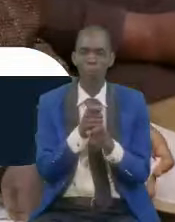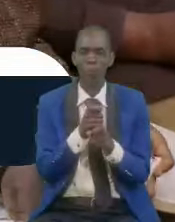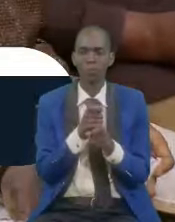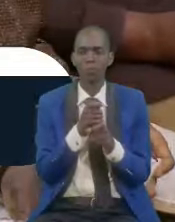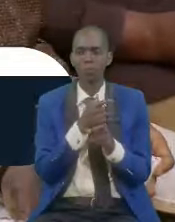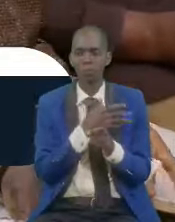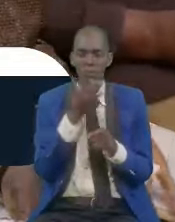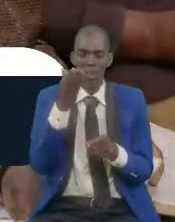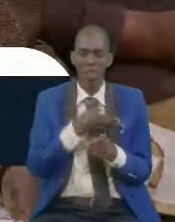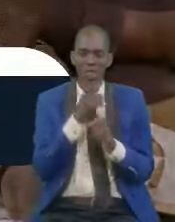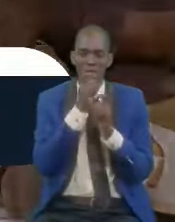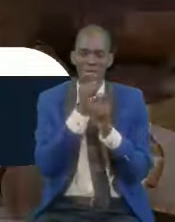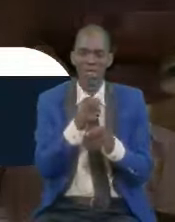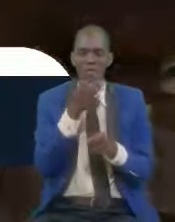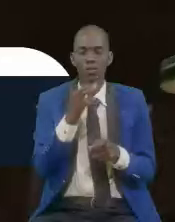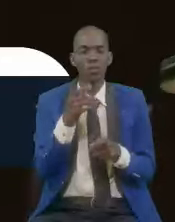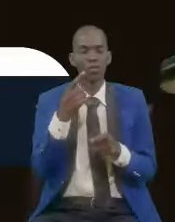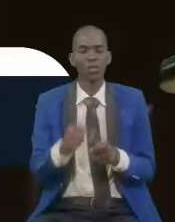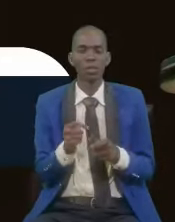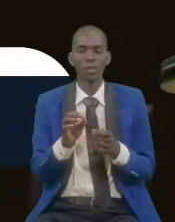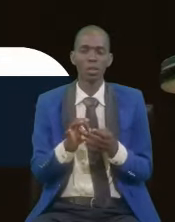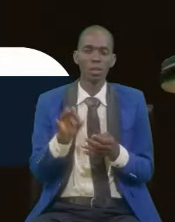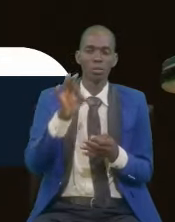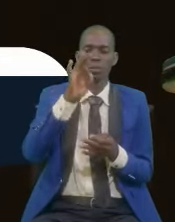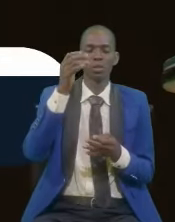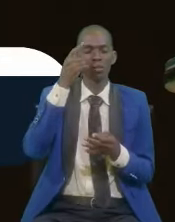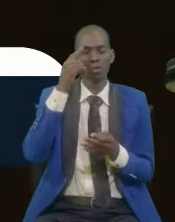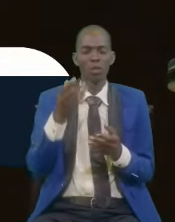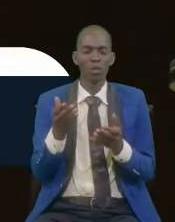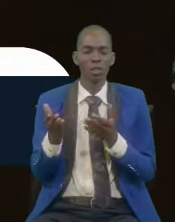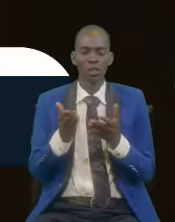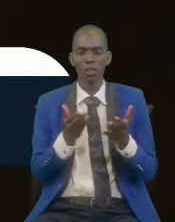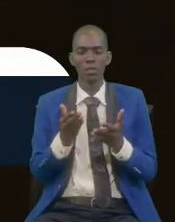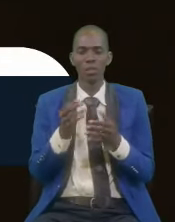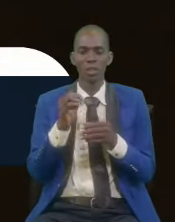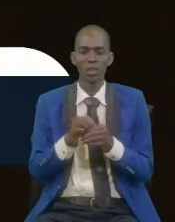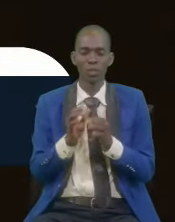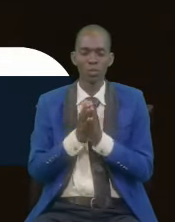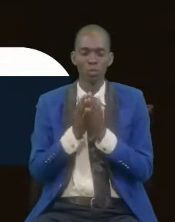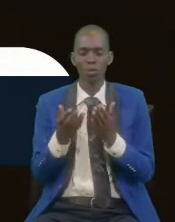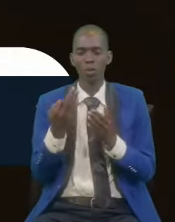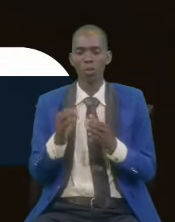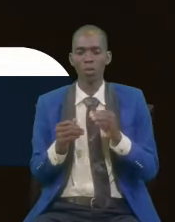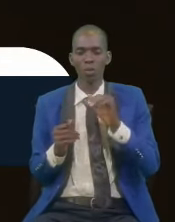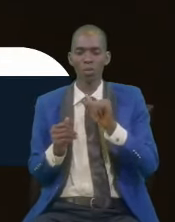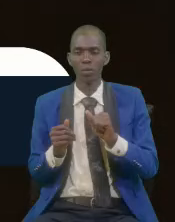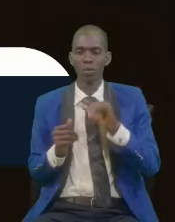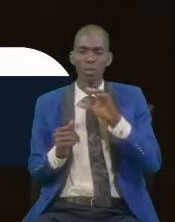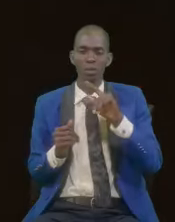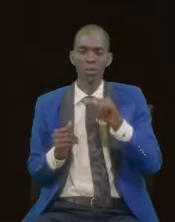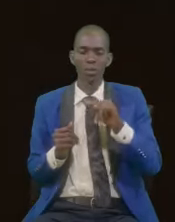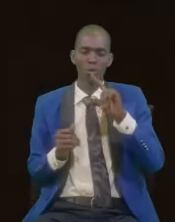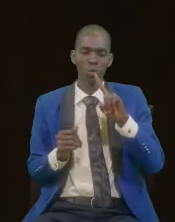the Spirit for service. Acts chapter 1, reading from verse 4.